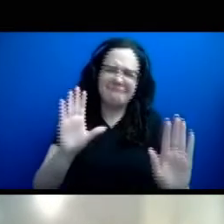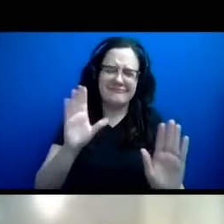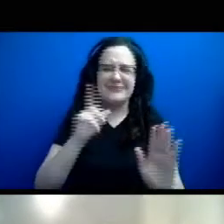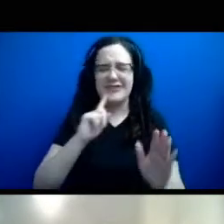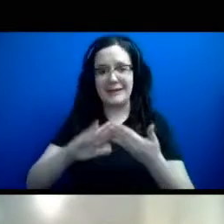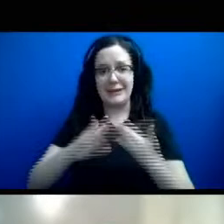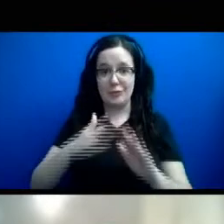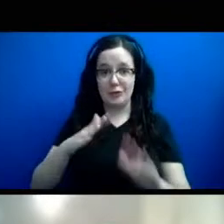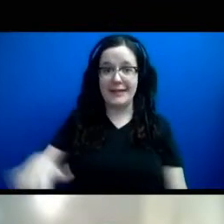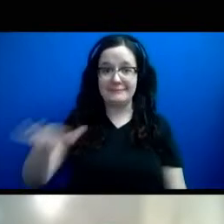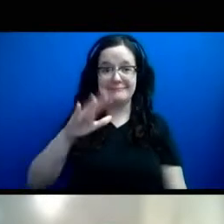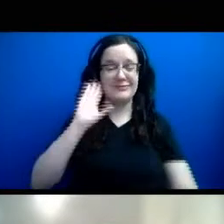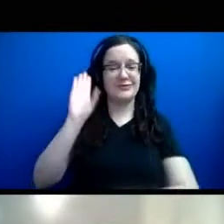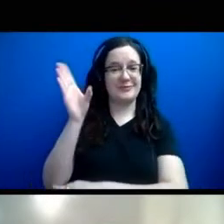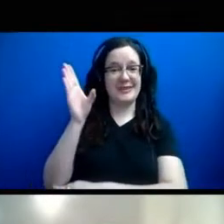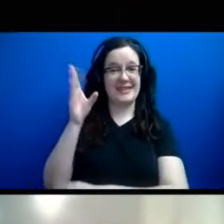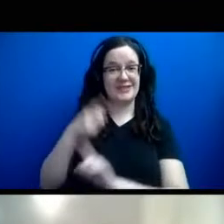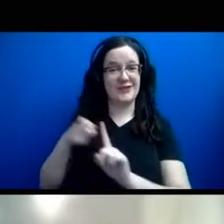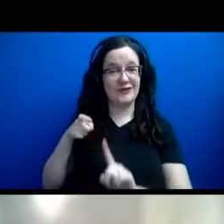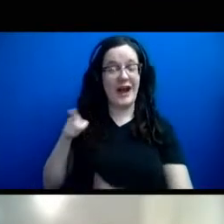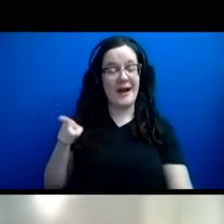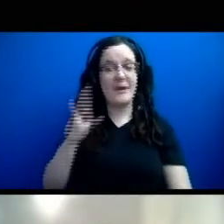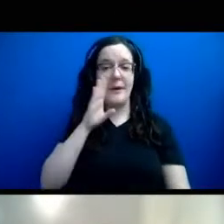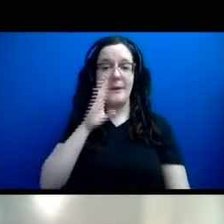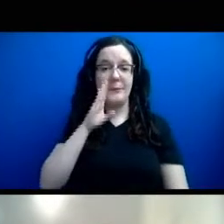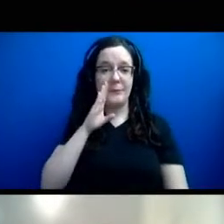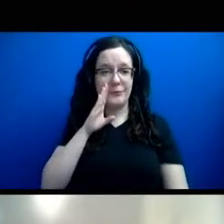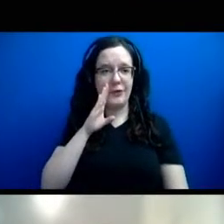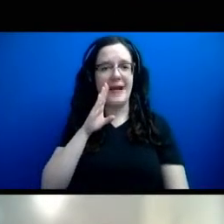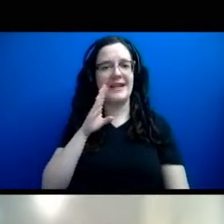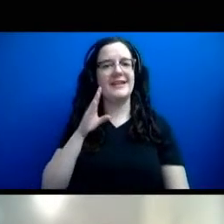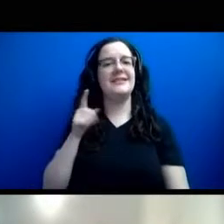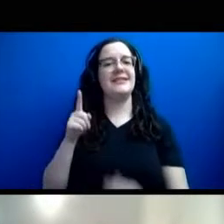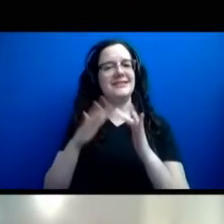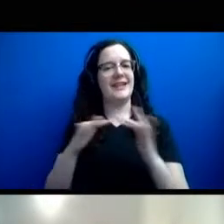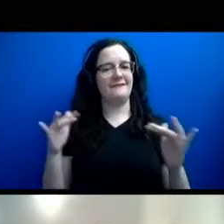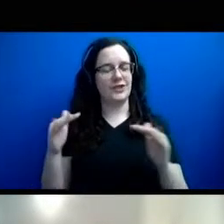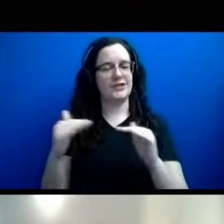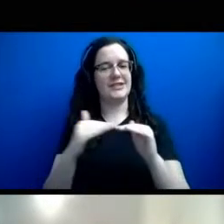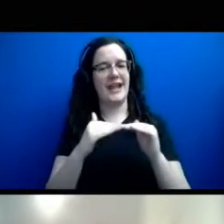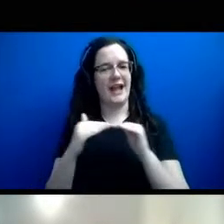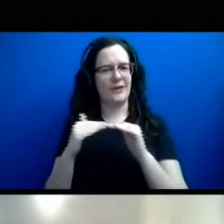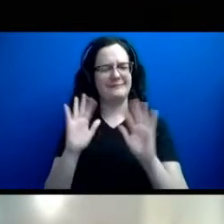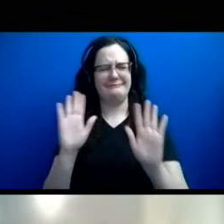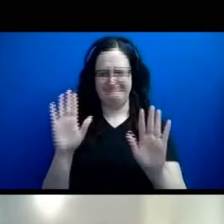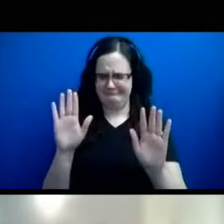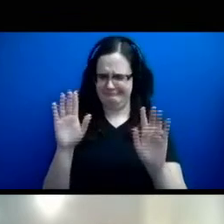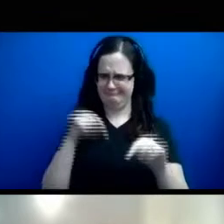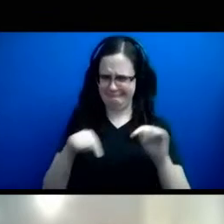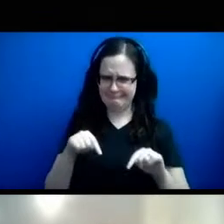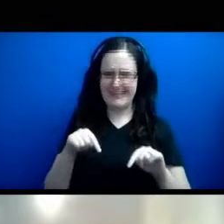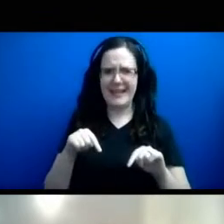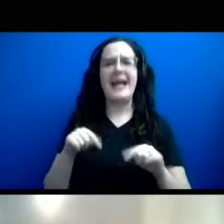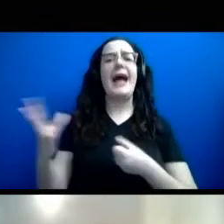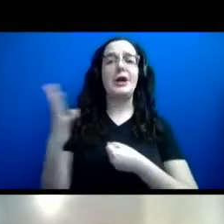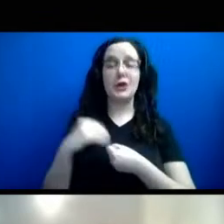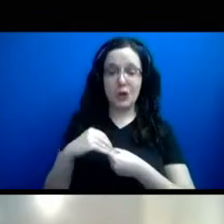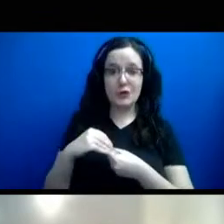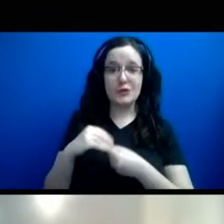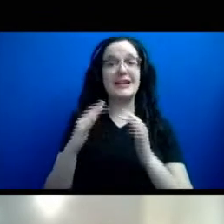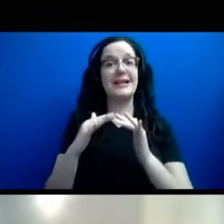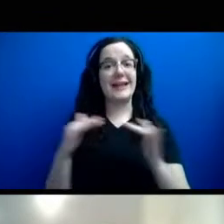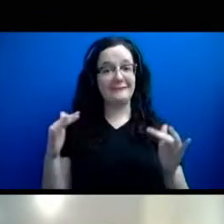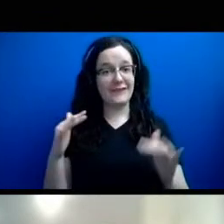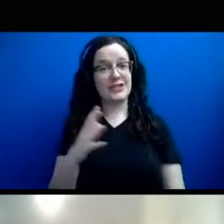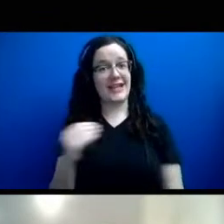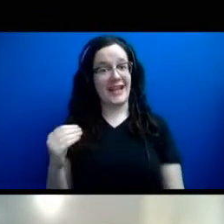of the Brighton Inclusion, Diversity, and Equity Advisory, the Inclusion, Diversity, and